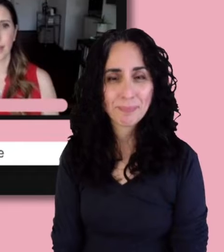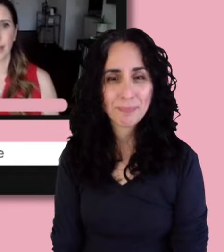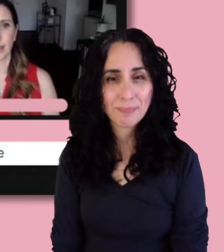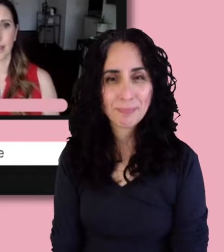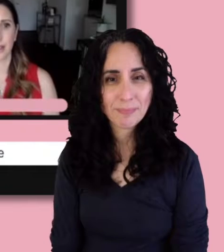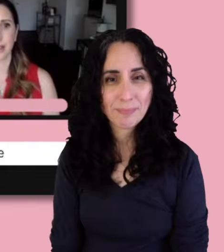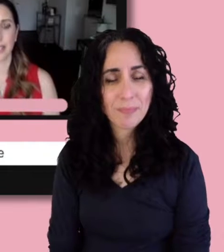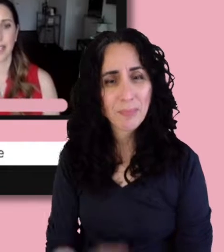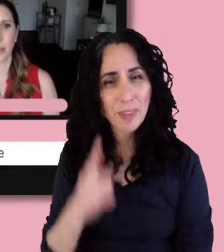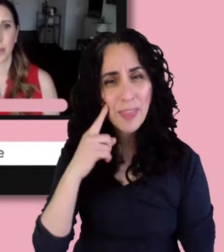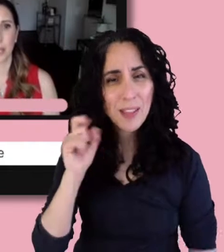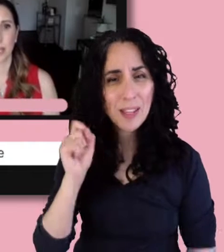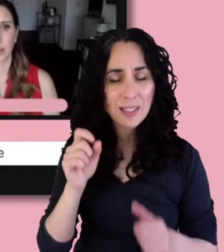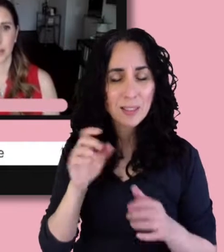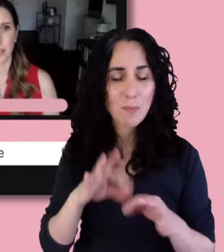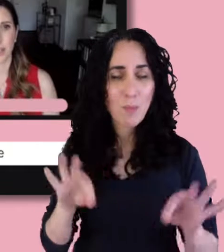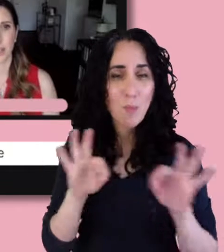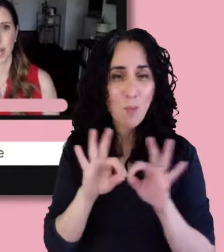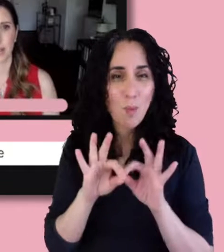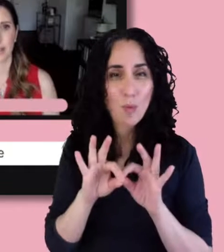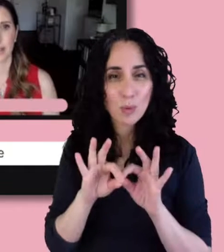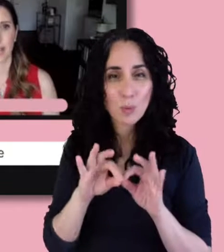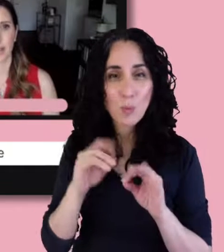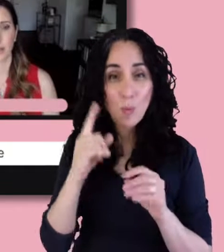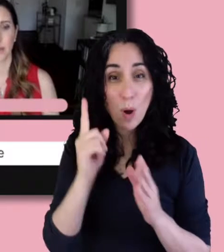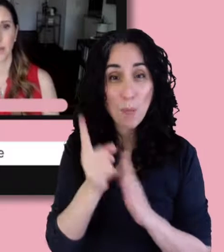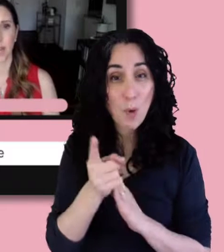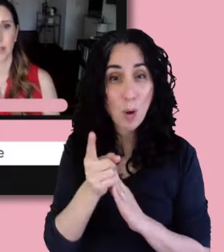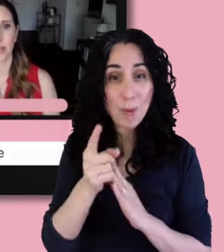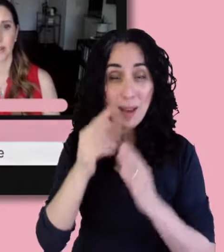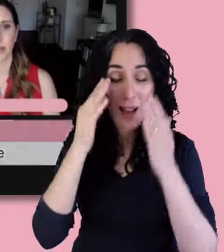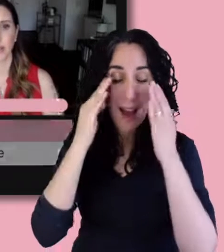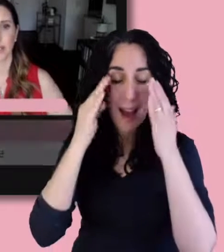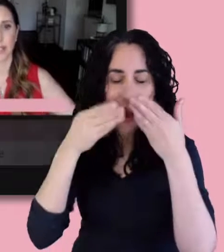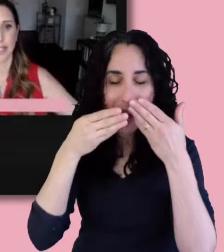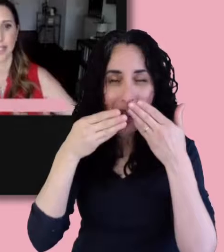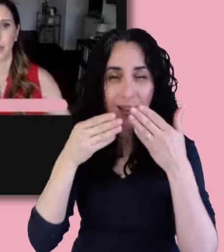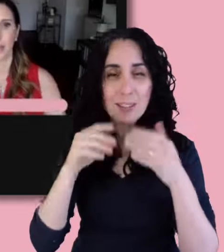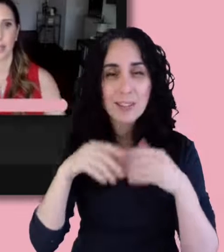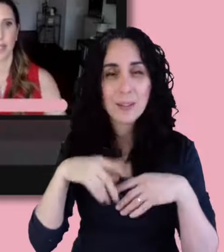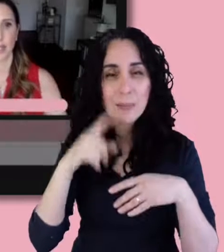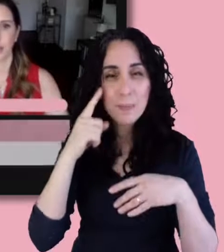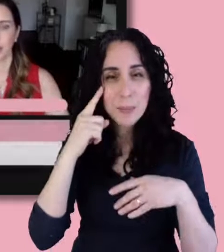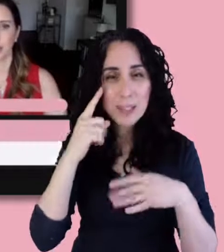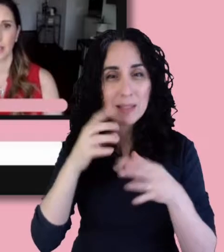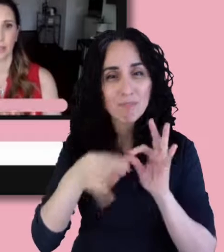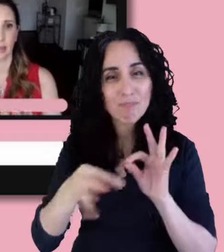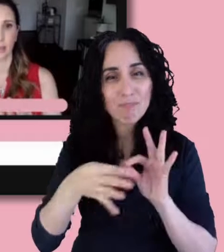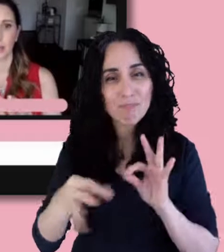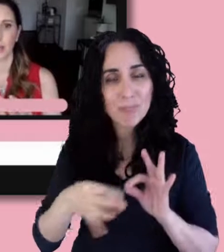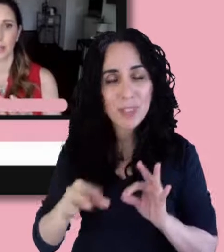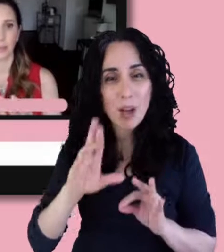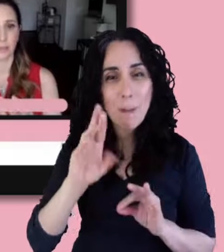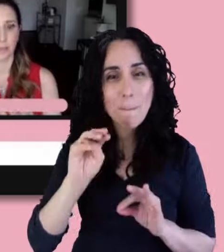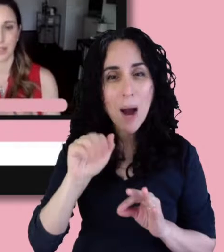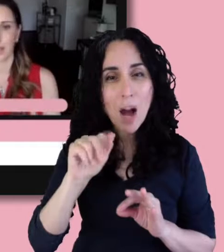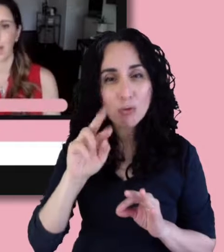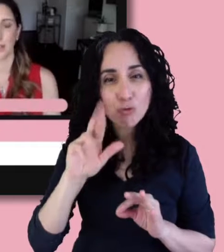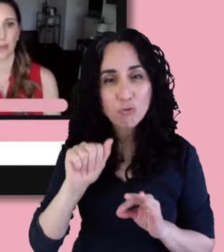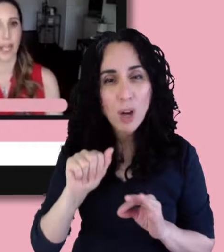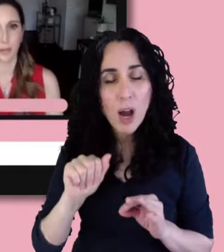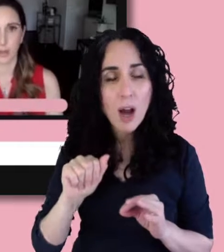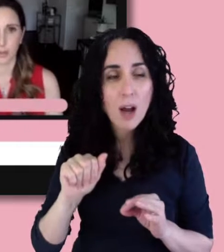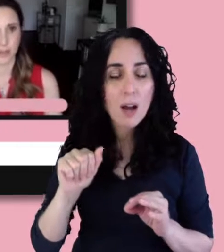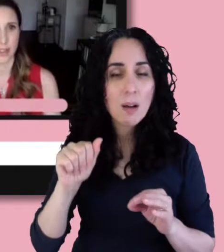big on taking a moment, closing your eyes, and either reciting a mantra, a, line in